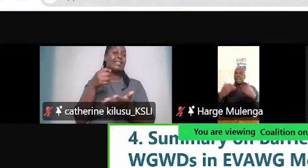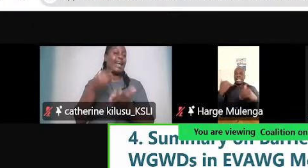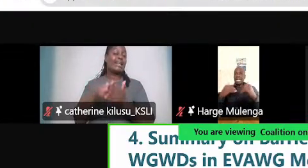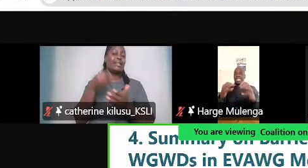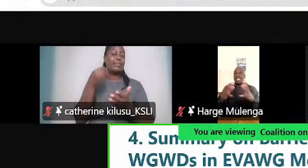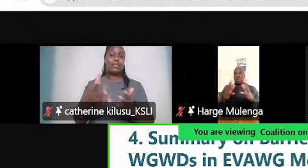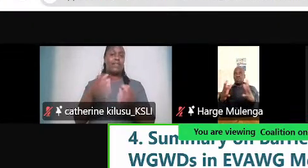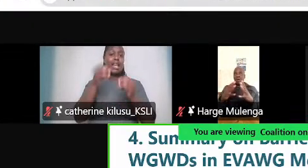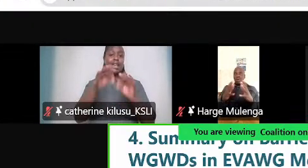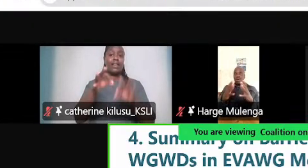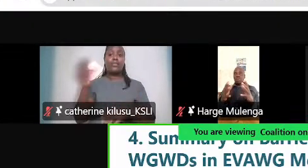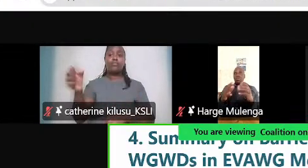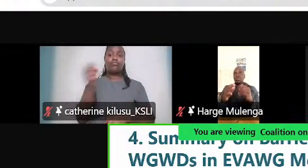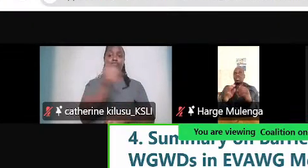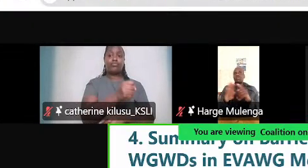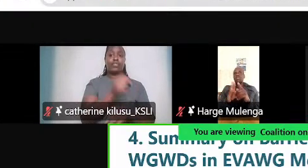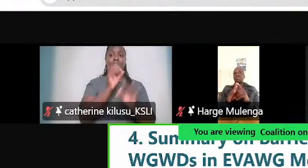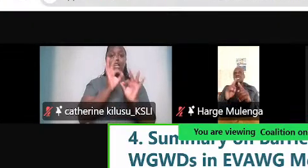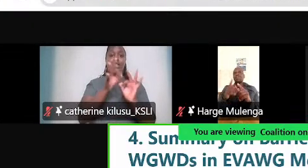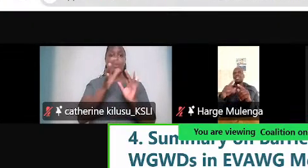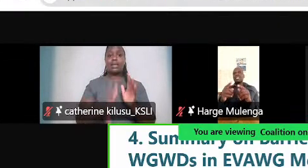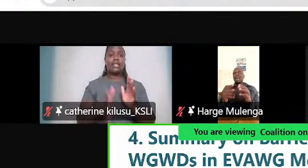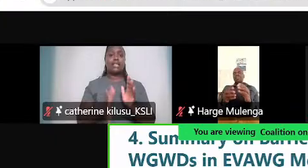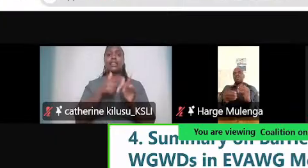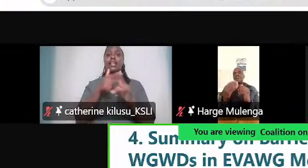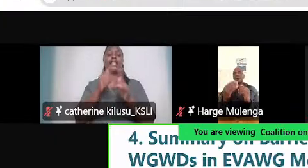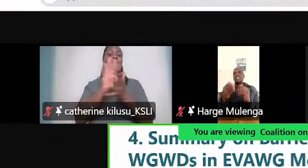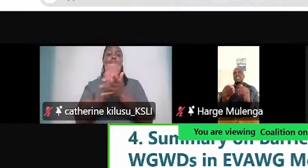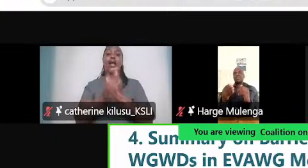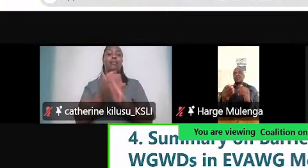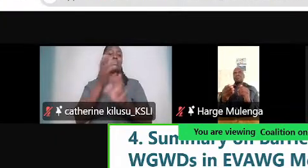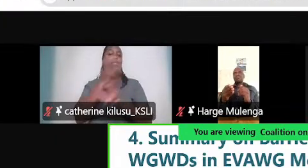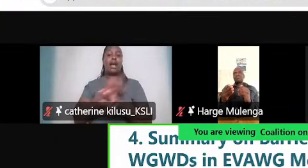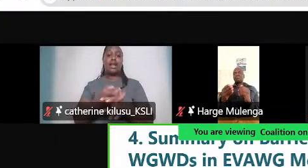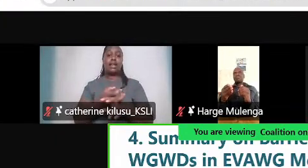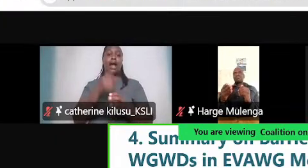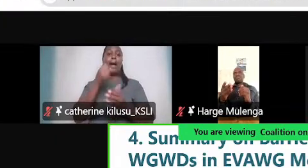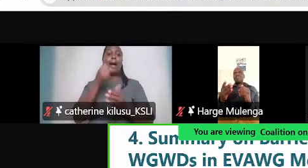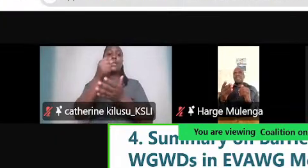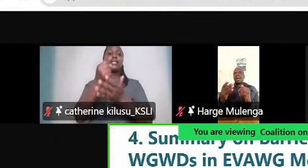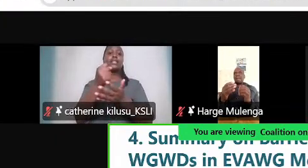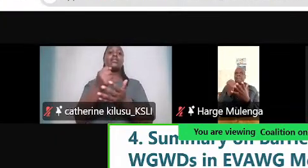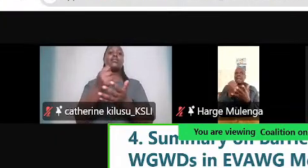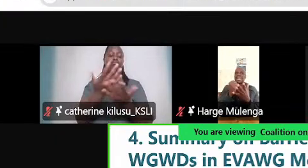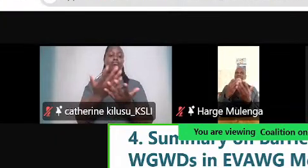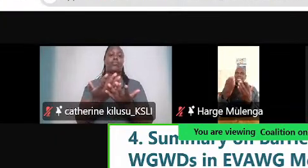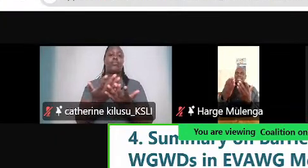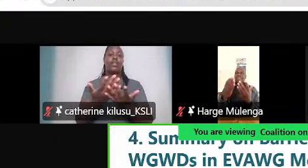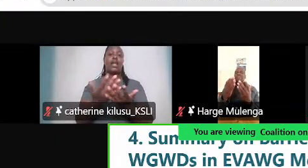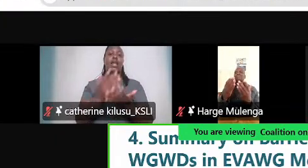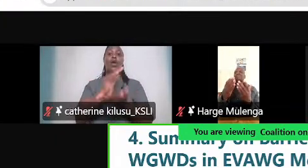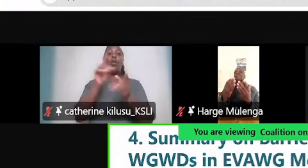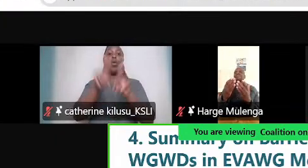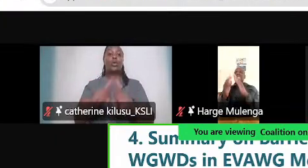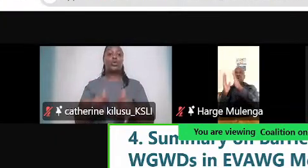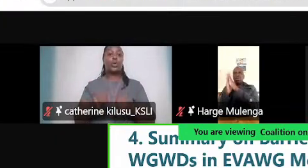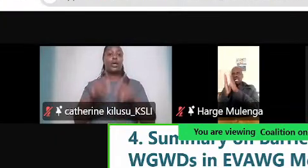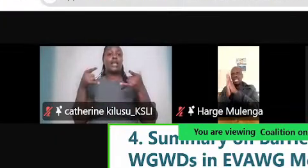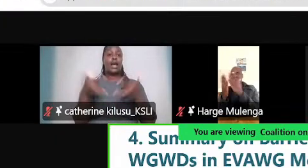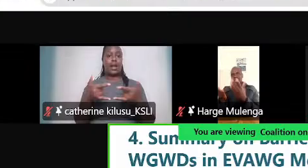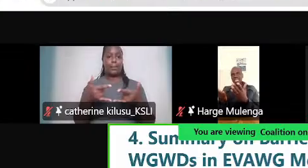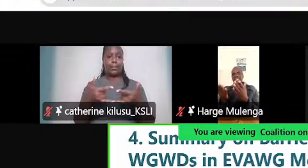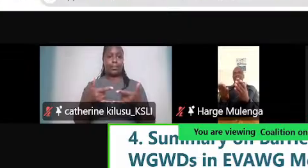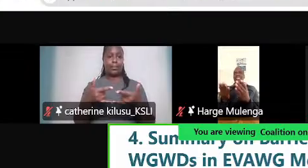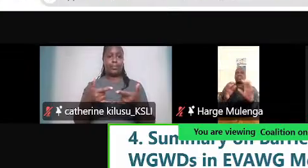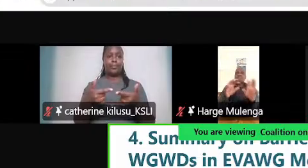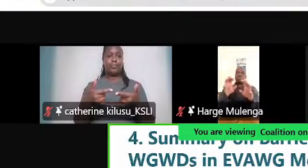which is not in the budget. So budget, accommodation, communication tools still a gap. And most EVAC